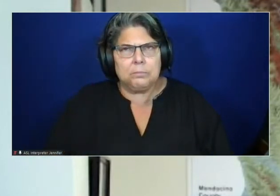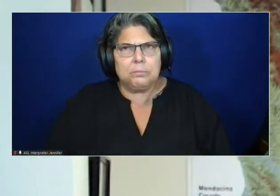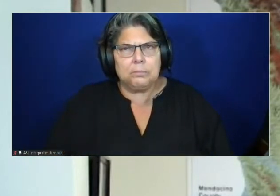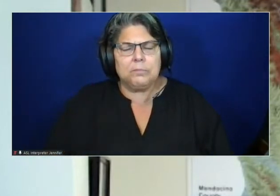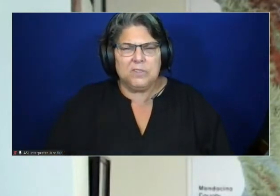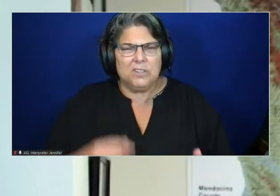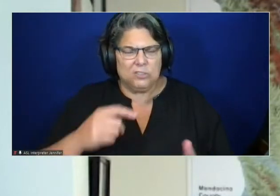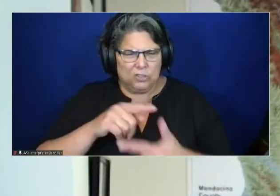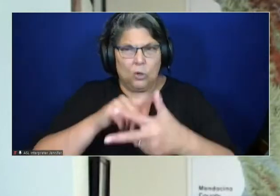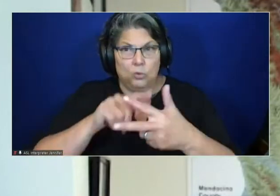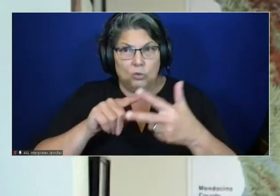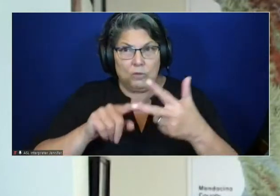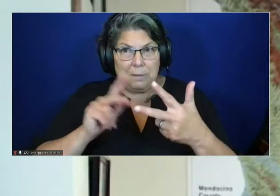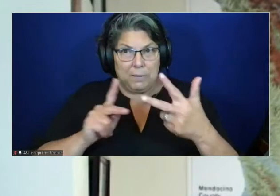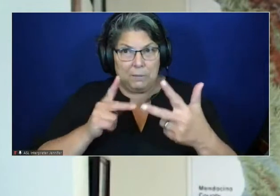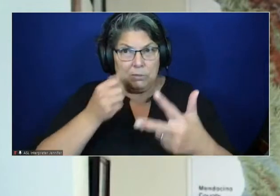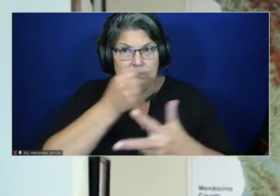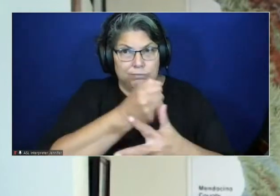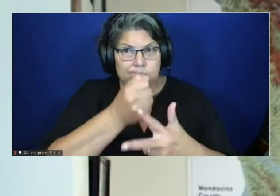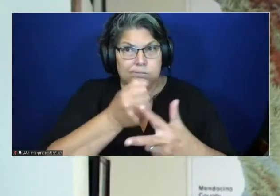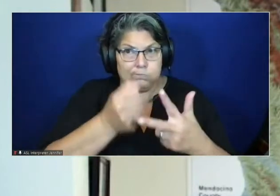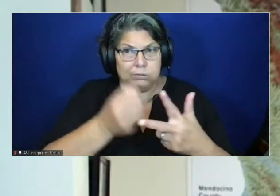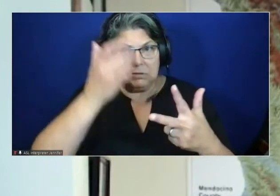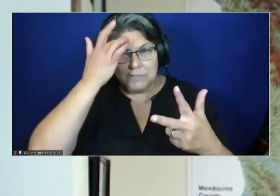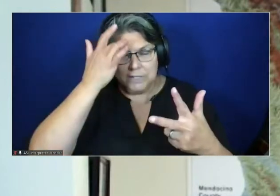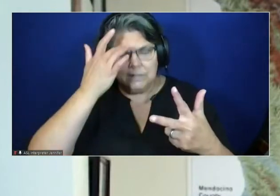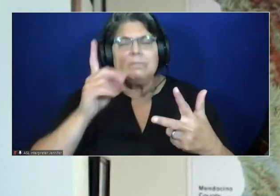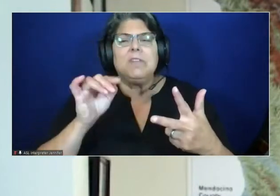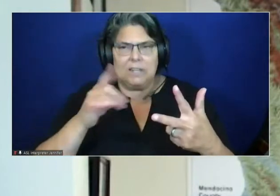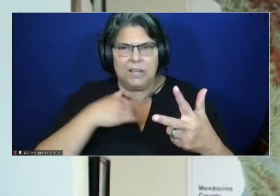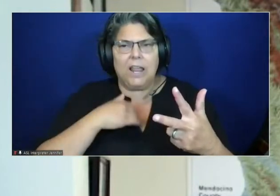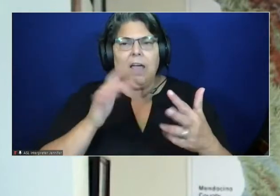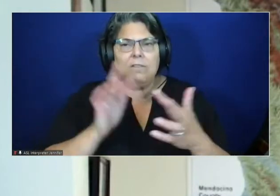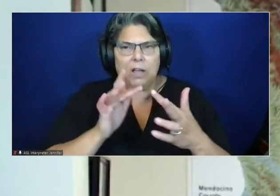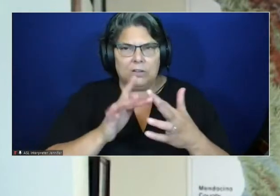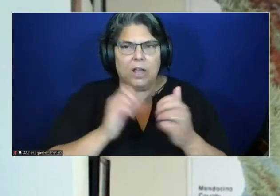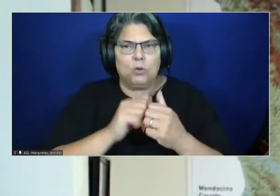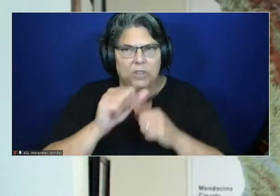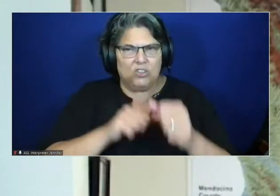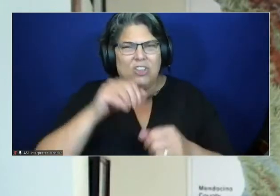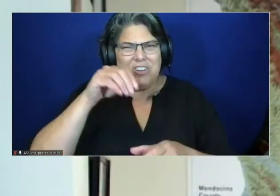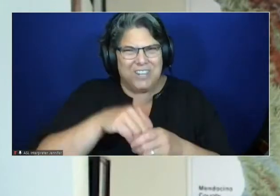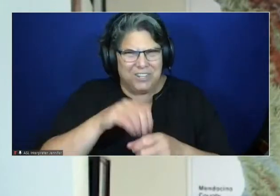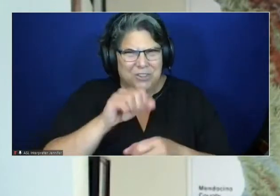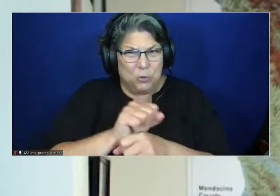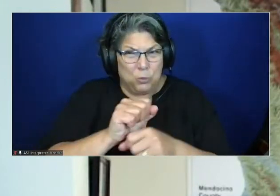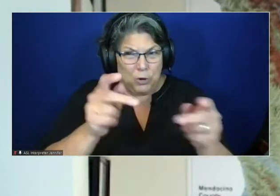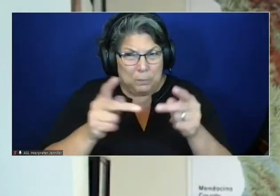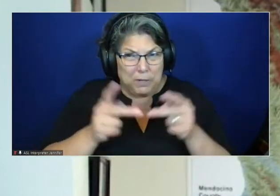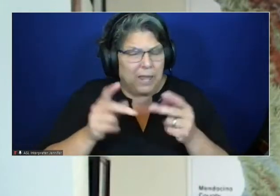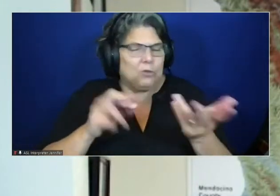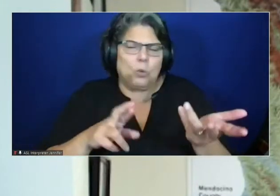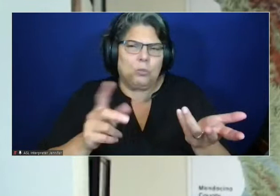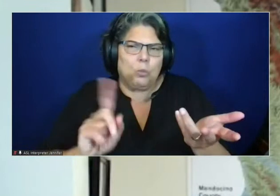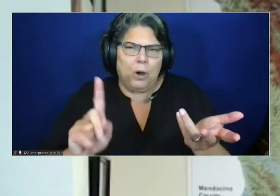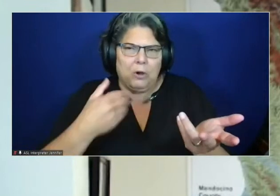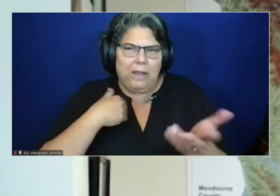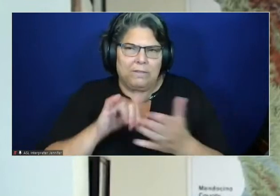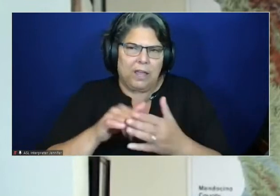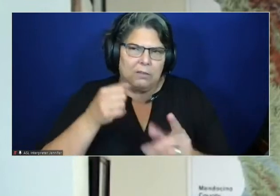3 cases have had contact in the workplace or in the wherever the outbreak